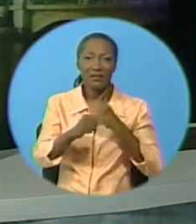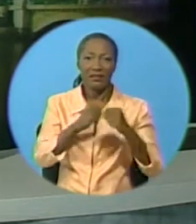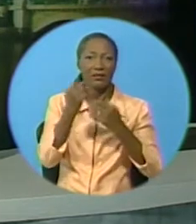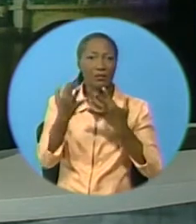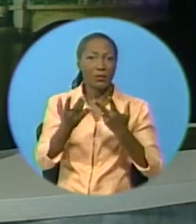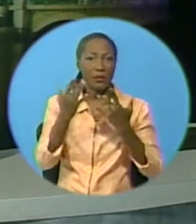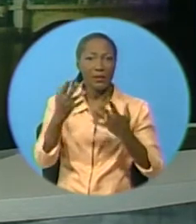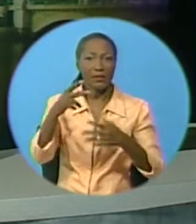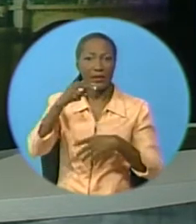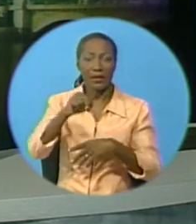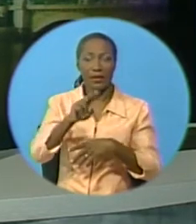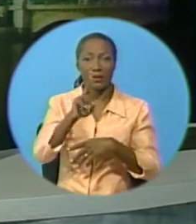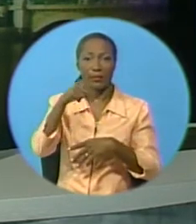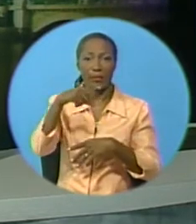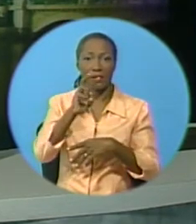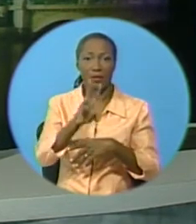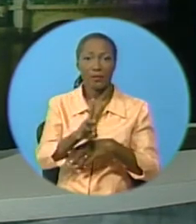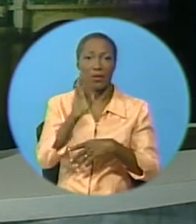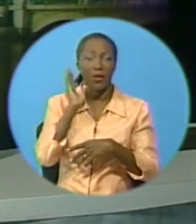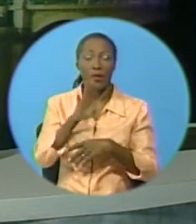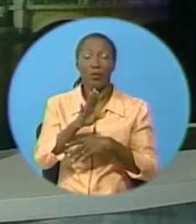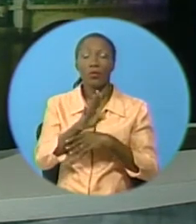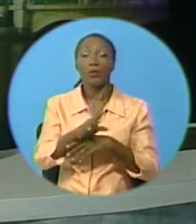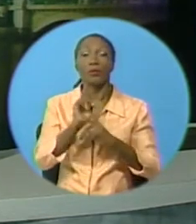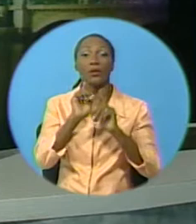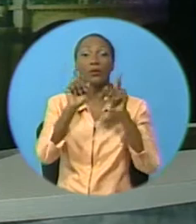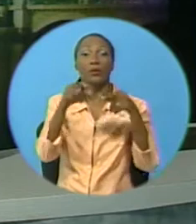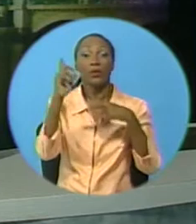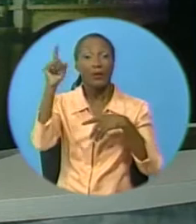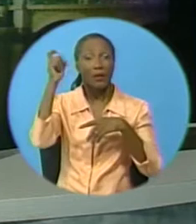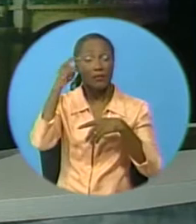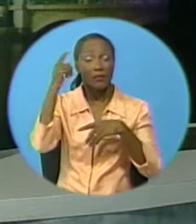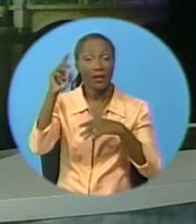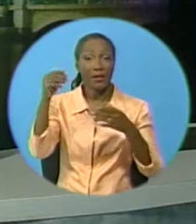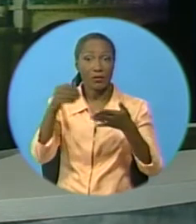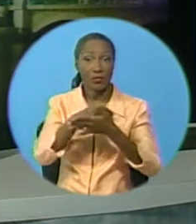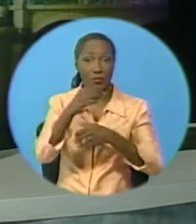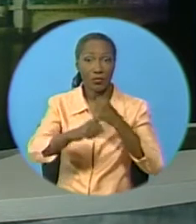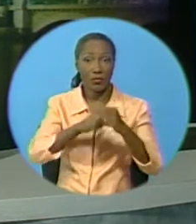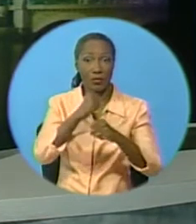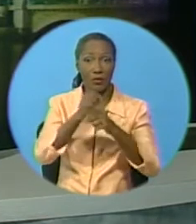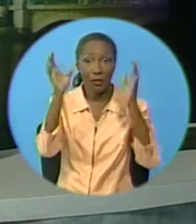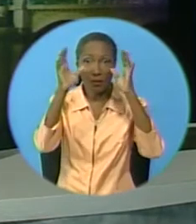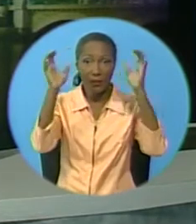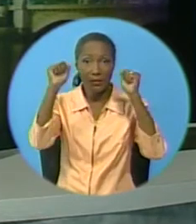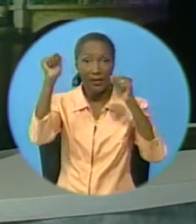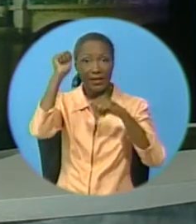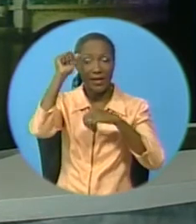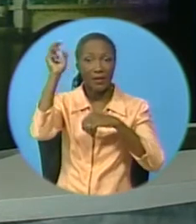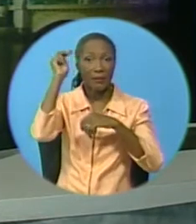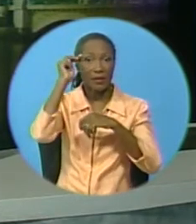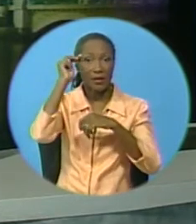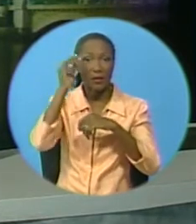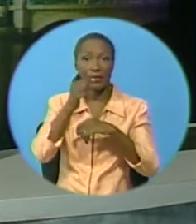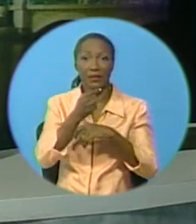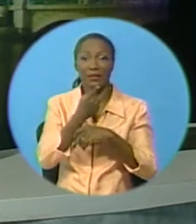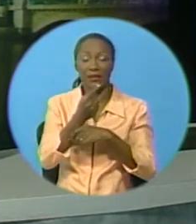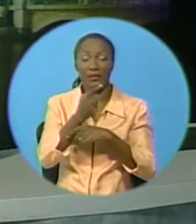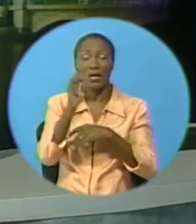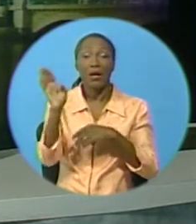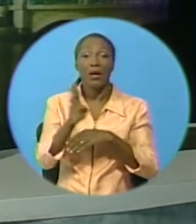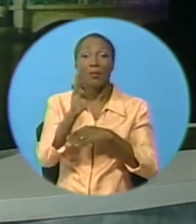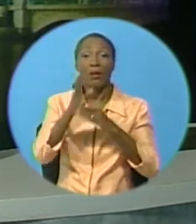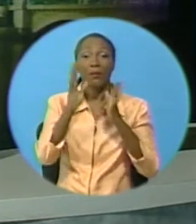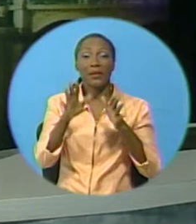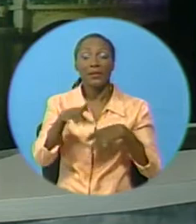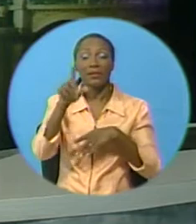Workers says it will be seeking government out in the new year. President Akani McDowell says it's time Barbadian workers receive their